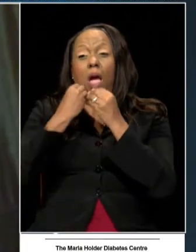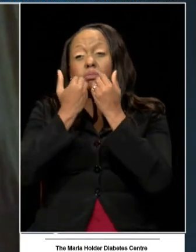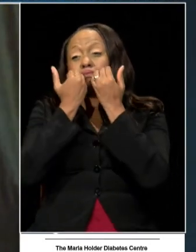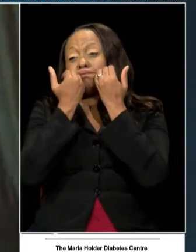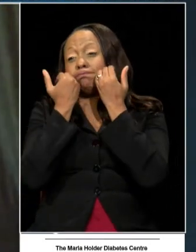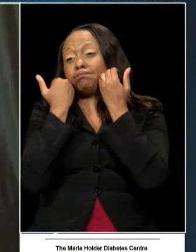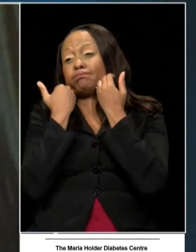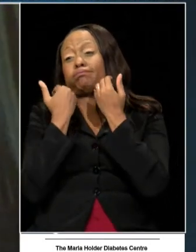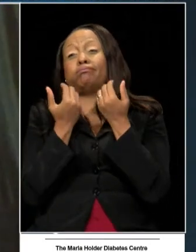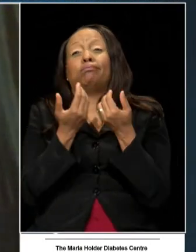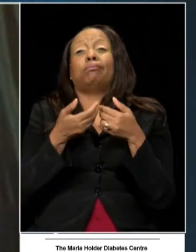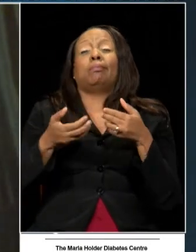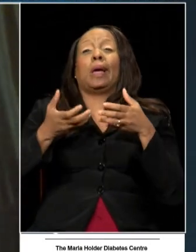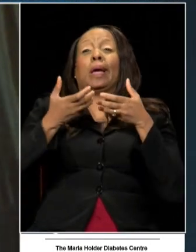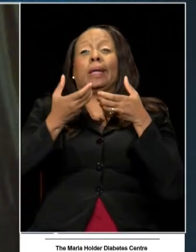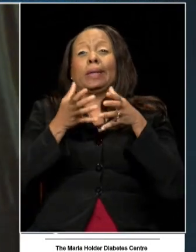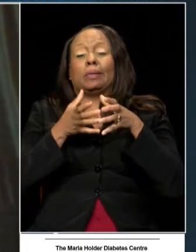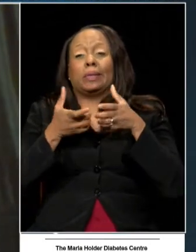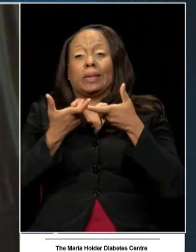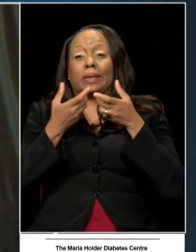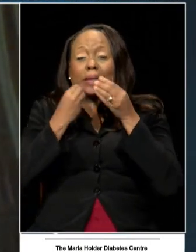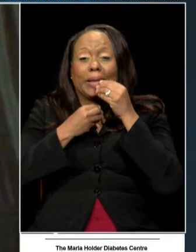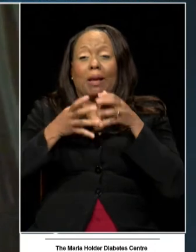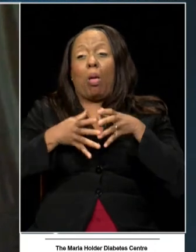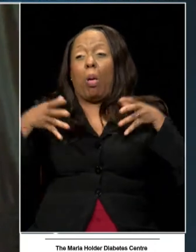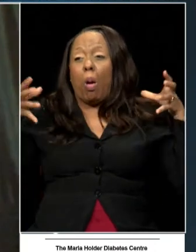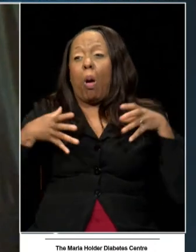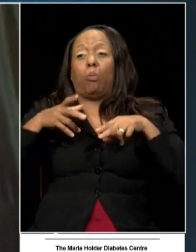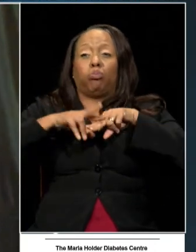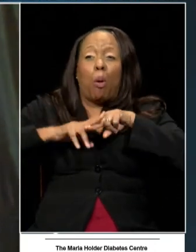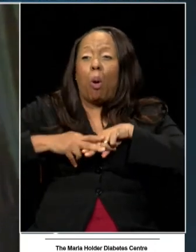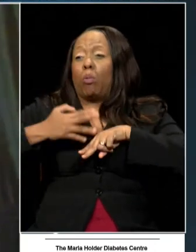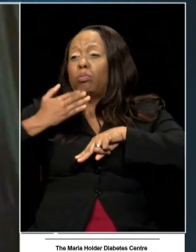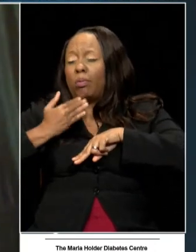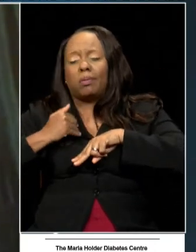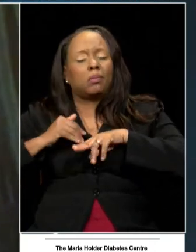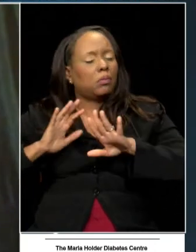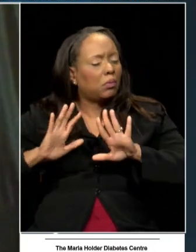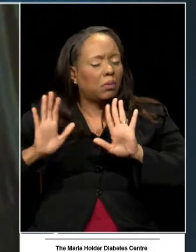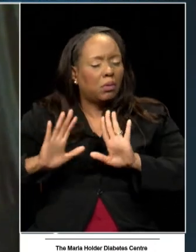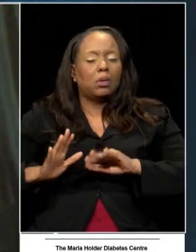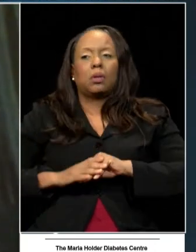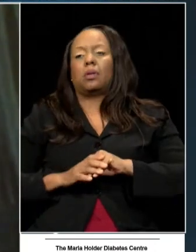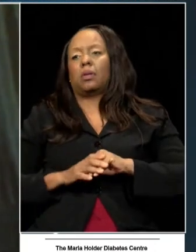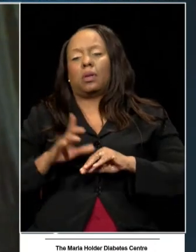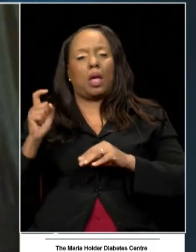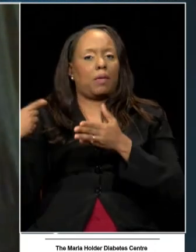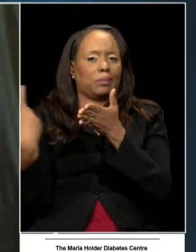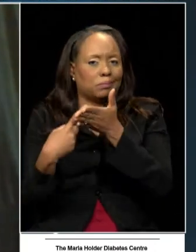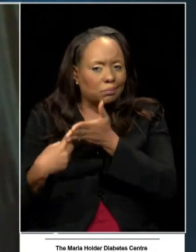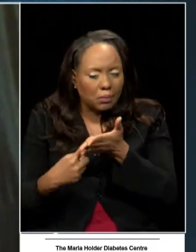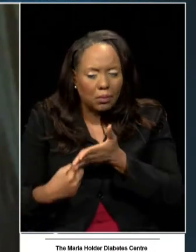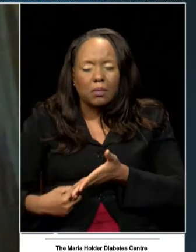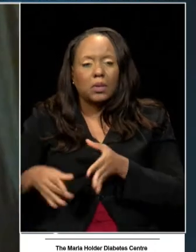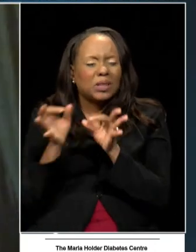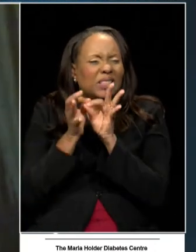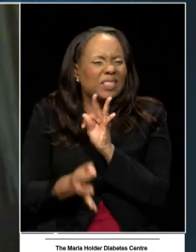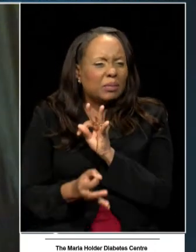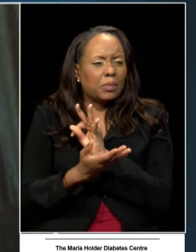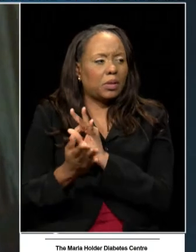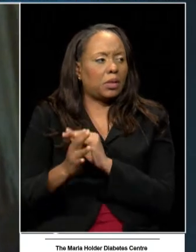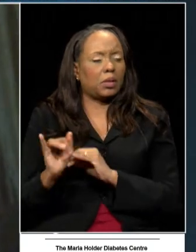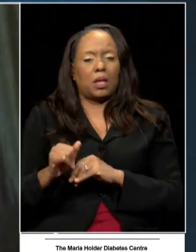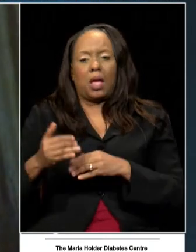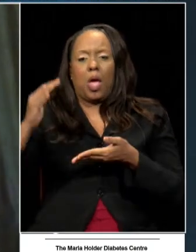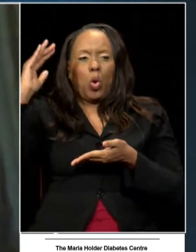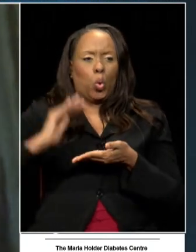address their diet. That's where someone like Marianne comes in. And again, mm-hmm. it's a team effort. So you can refer them to a dietitian or discuss certainly simple things like just reducing the